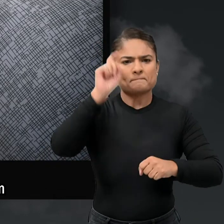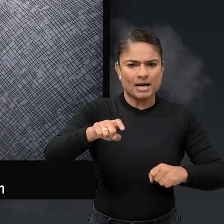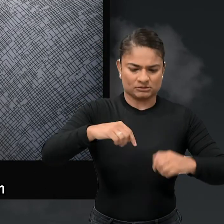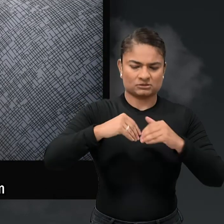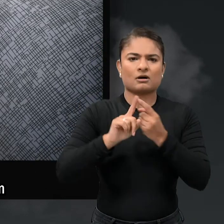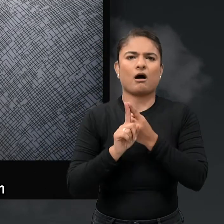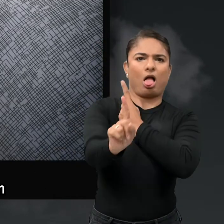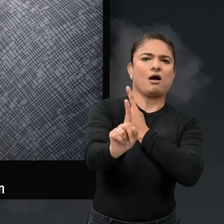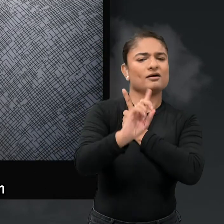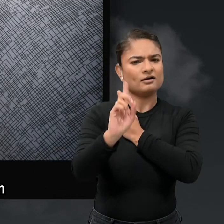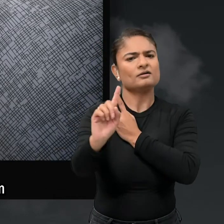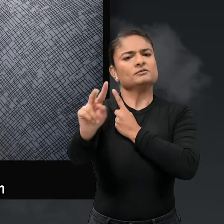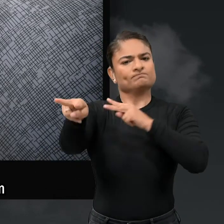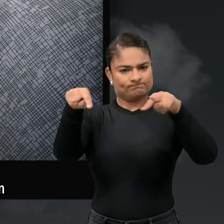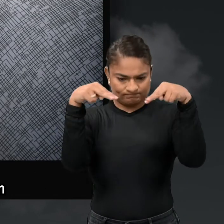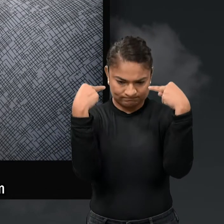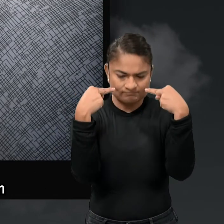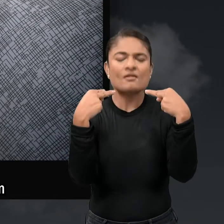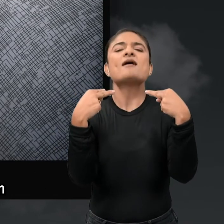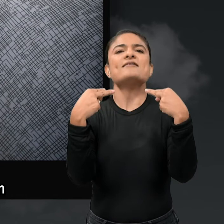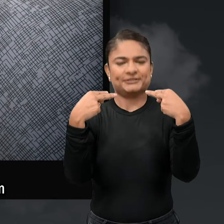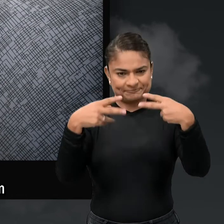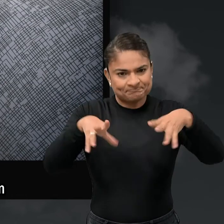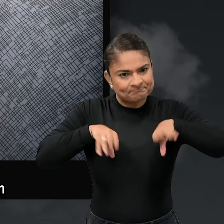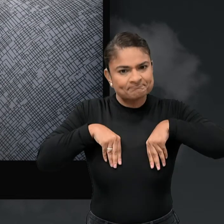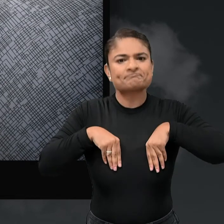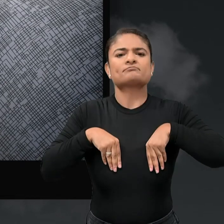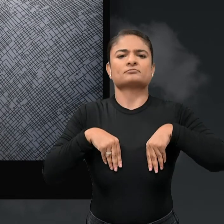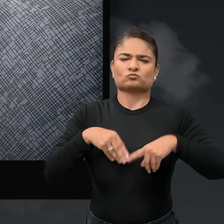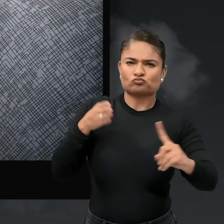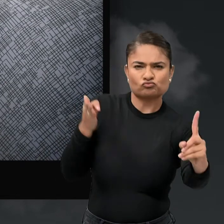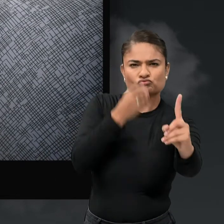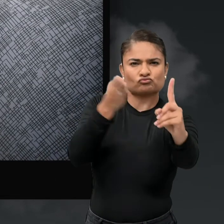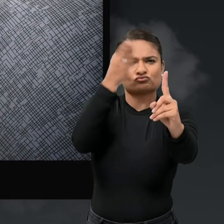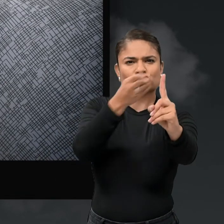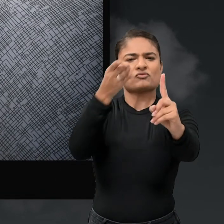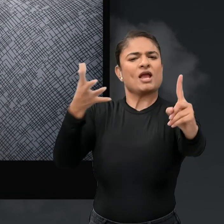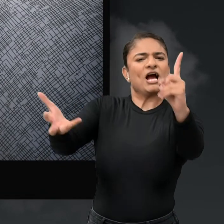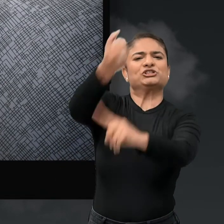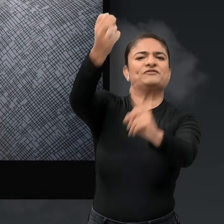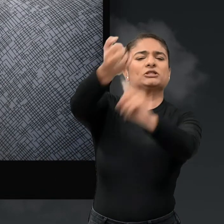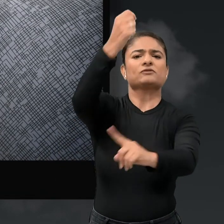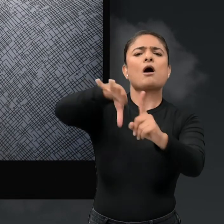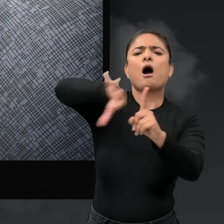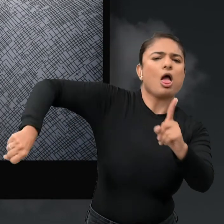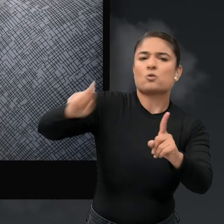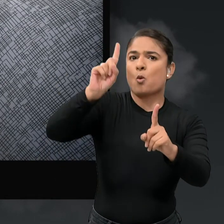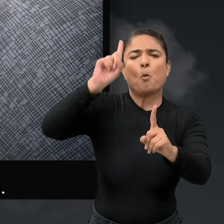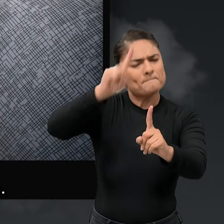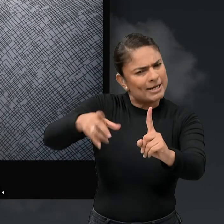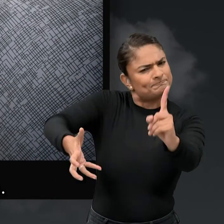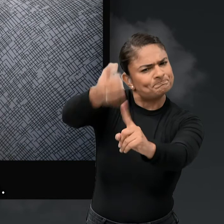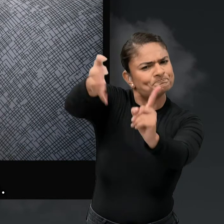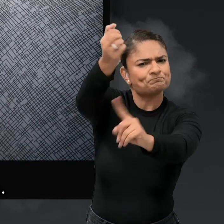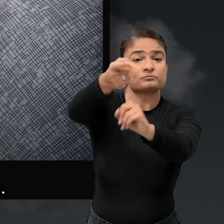and in most cases, it is what separates you from being successful and not ever achieving.